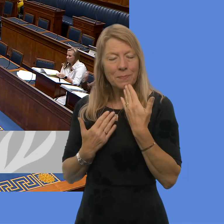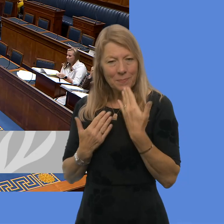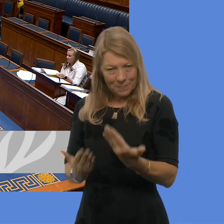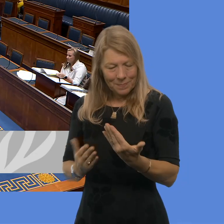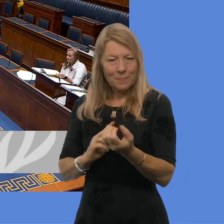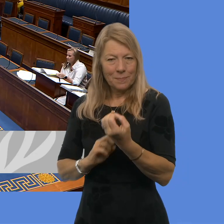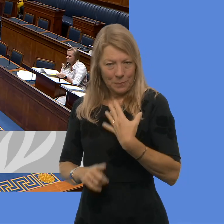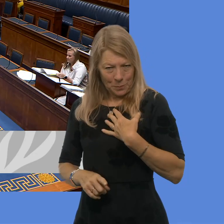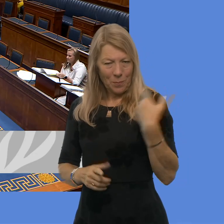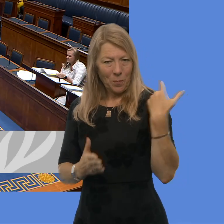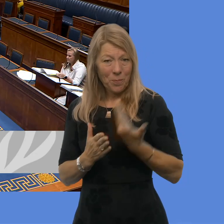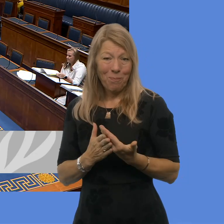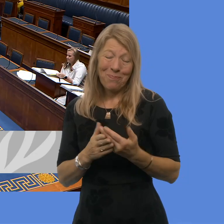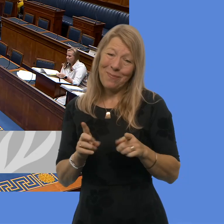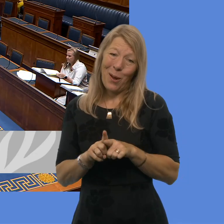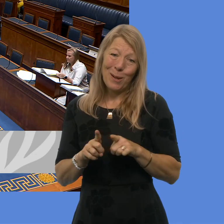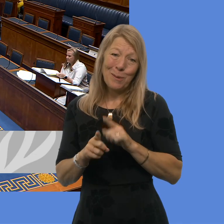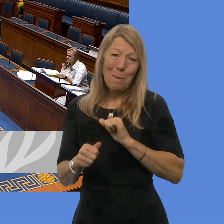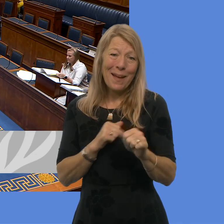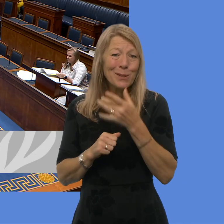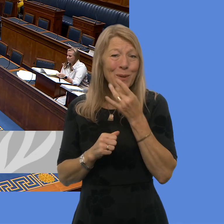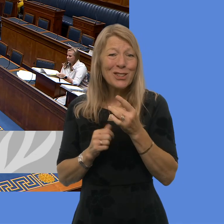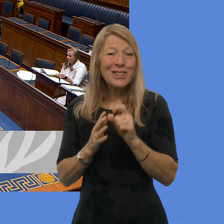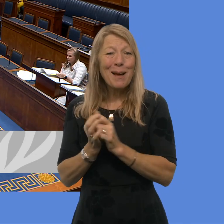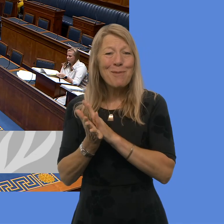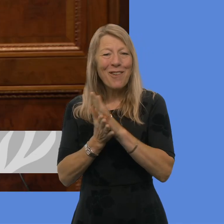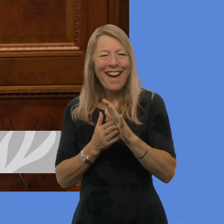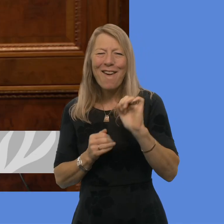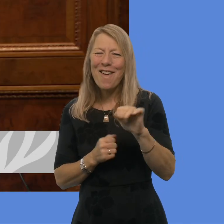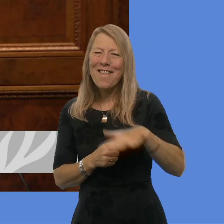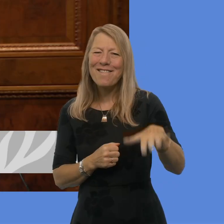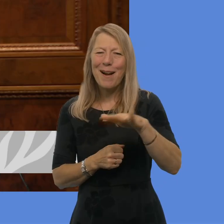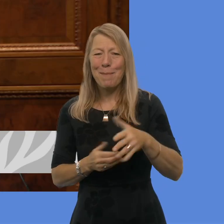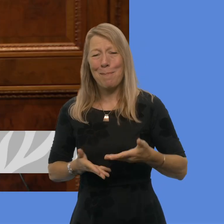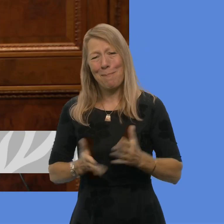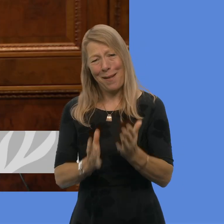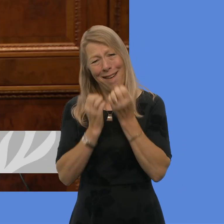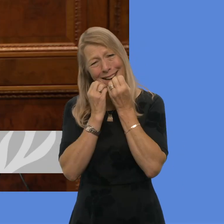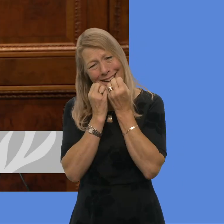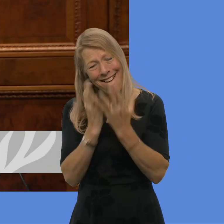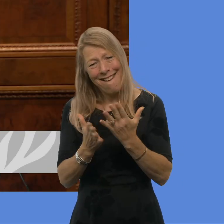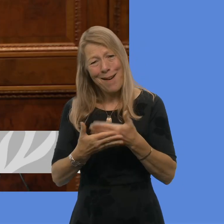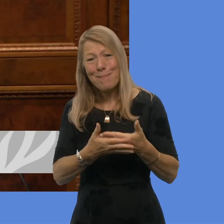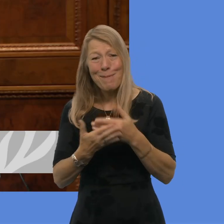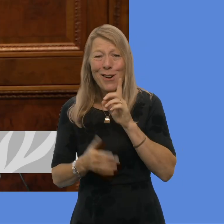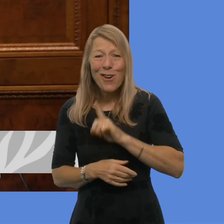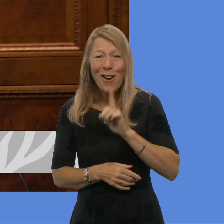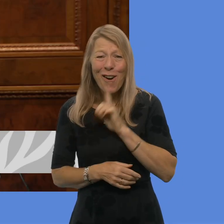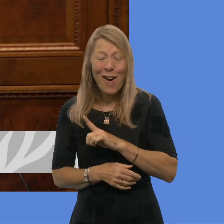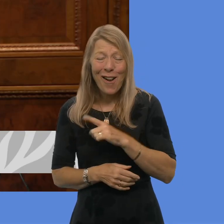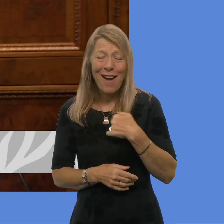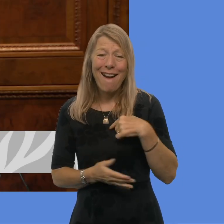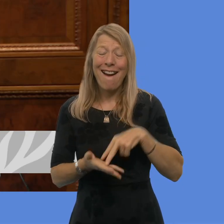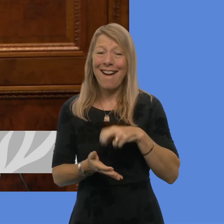And can I also offer my best wishes to Deborah and her family on the birth of their beautiful wee baby girl, and I'm delighted to see that everybody's safe and